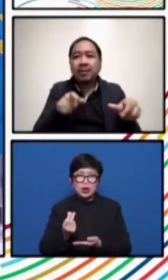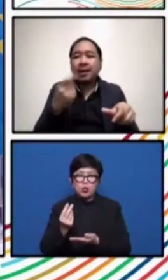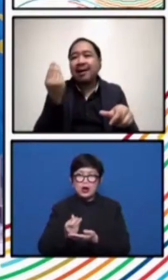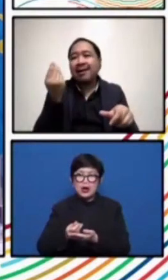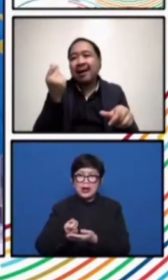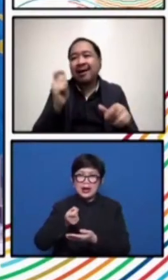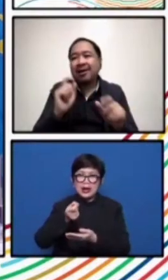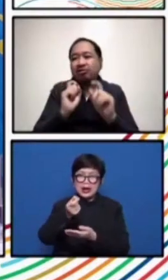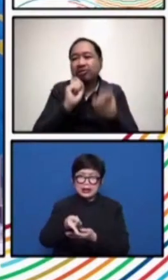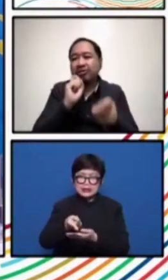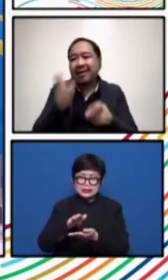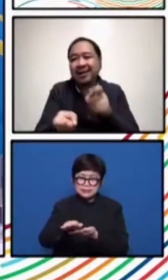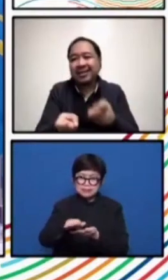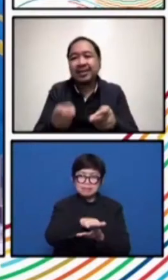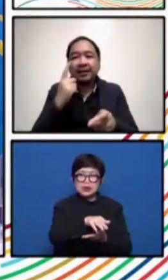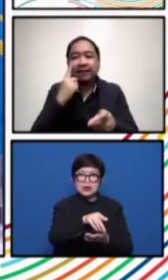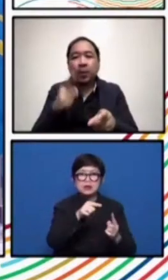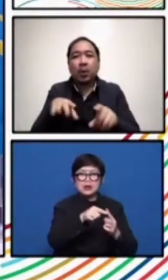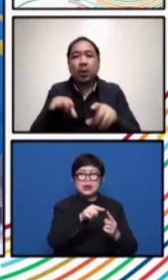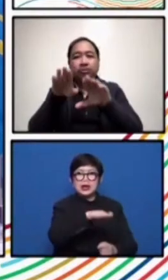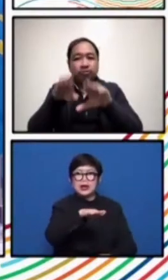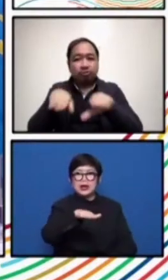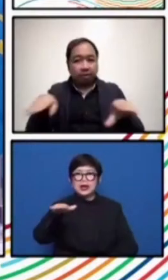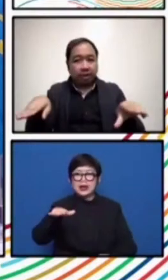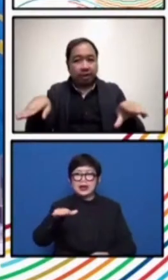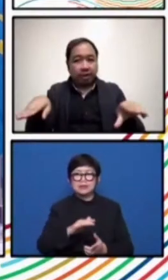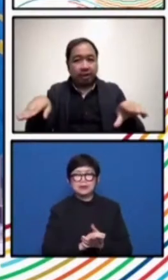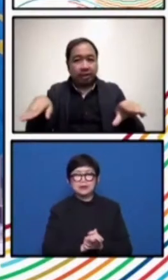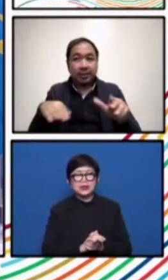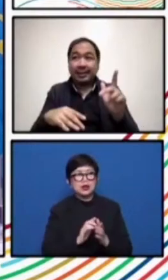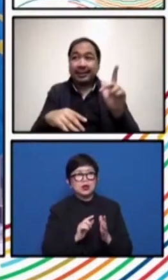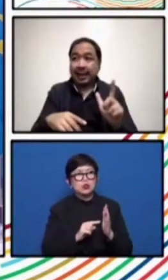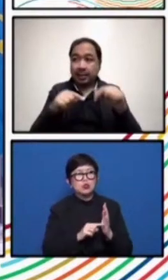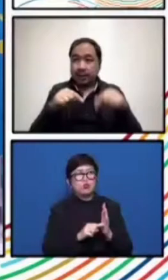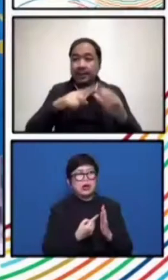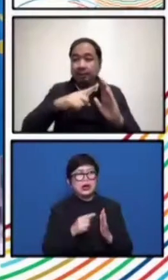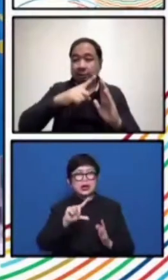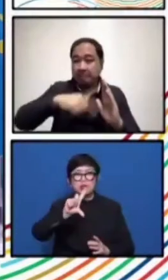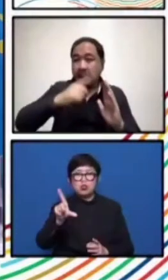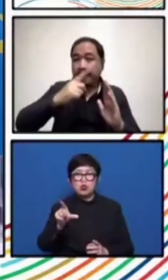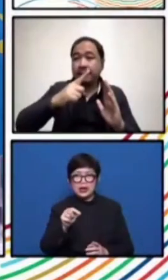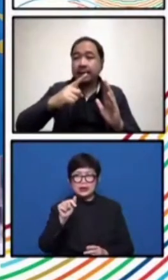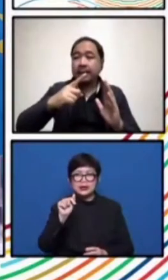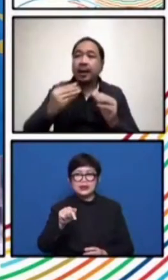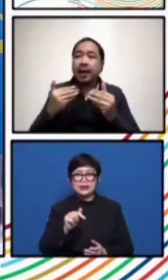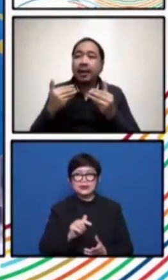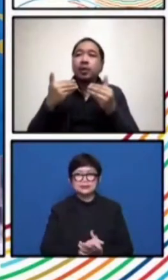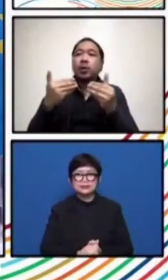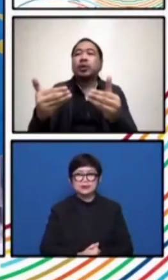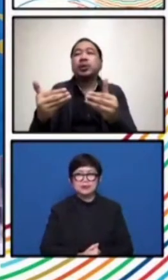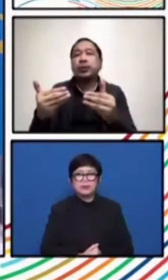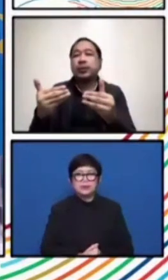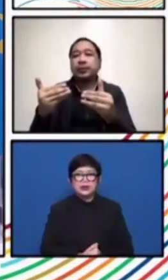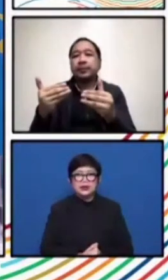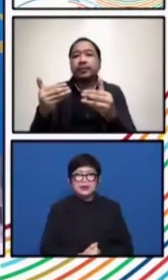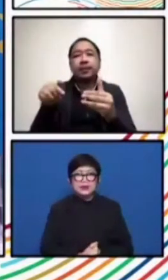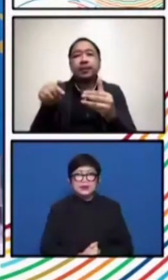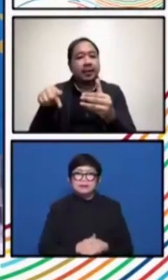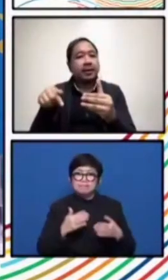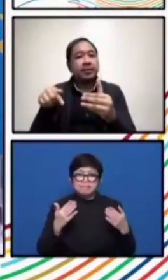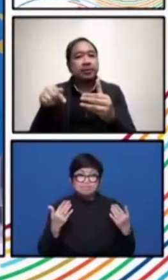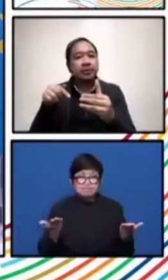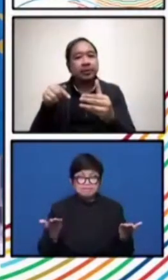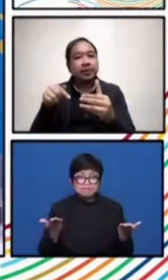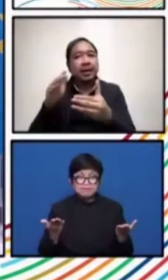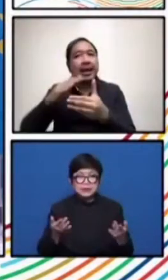children beginning this month and it will be again um that the last